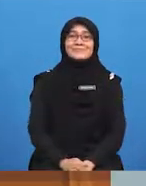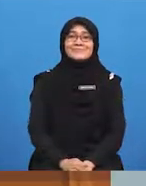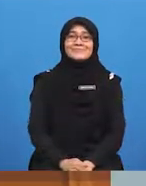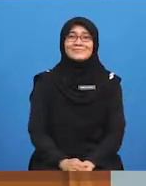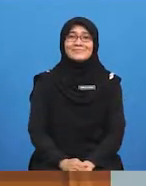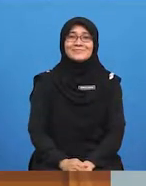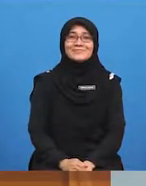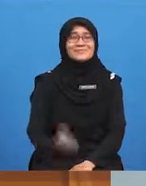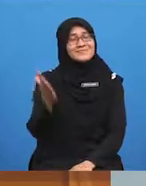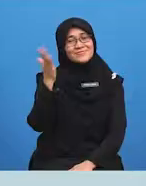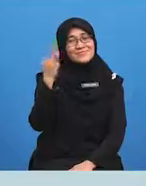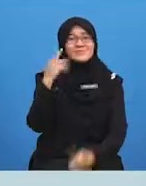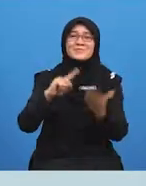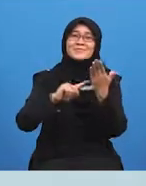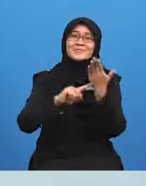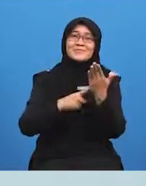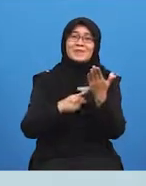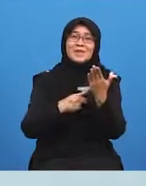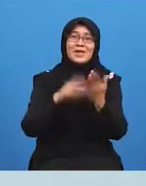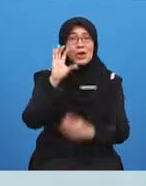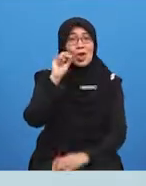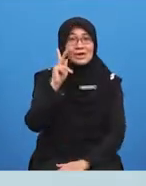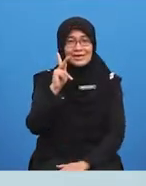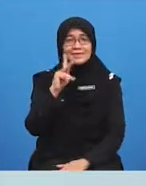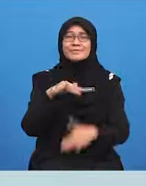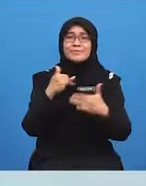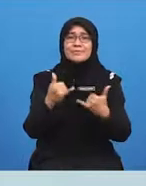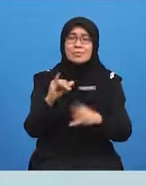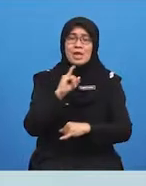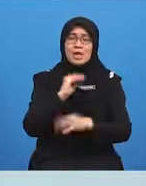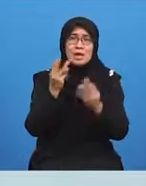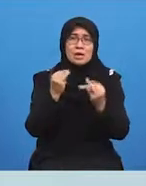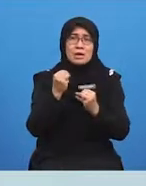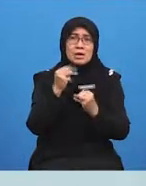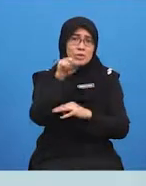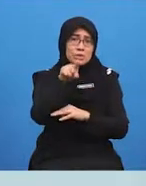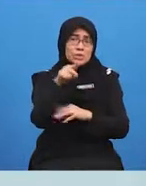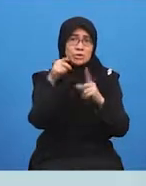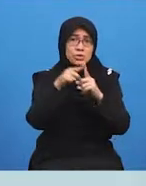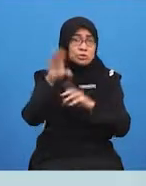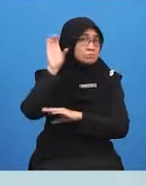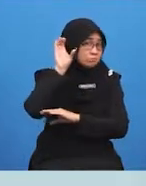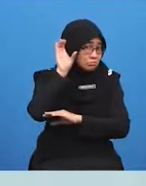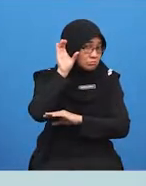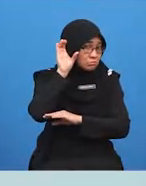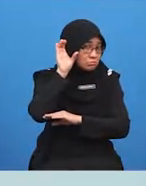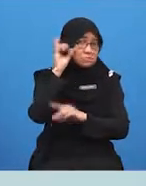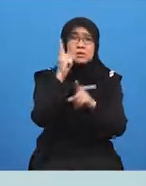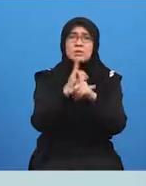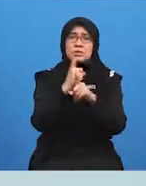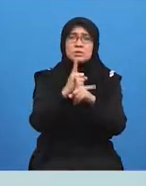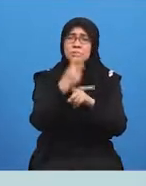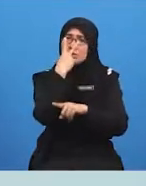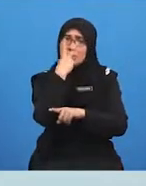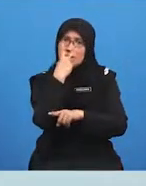Then, let's begin. Alright, boys and girls, I want you to listen carefully and look at